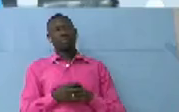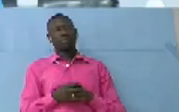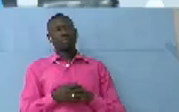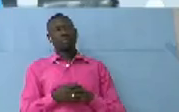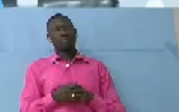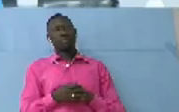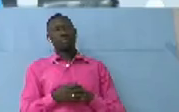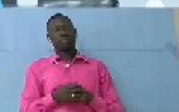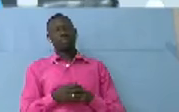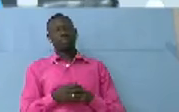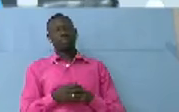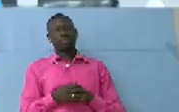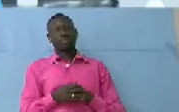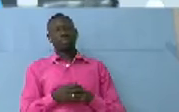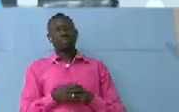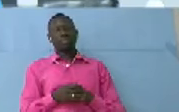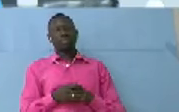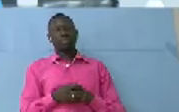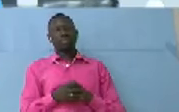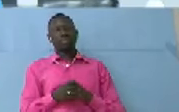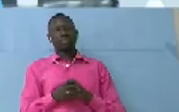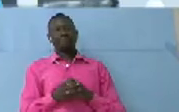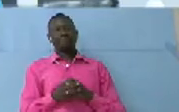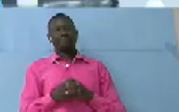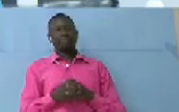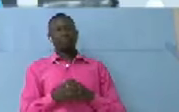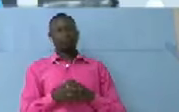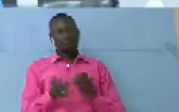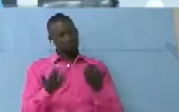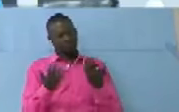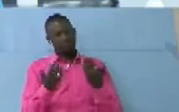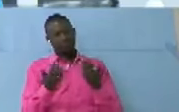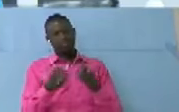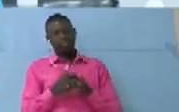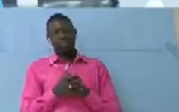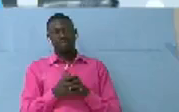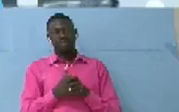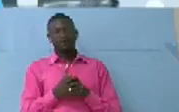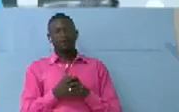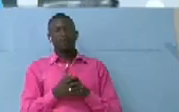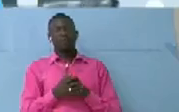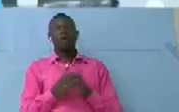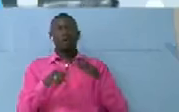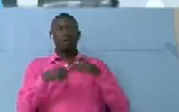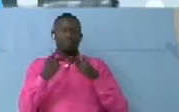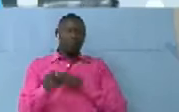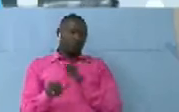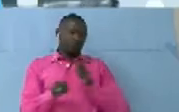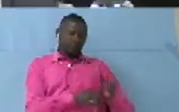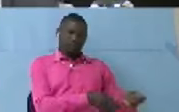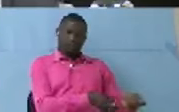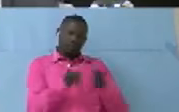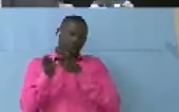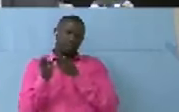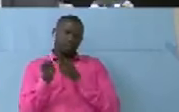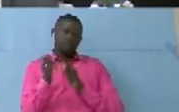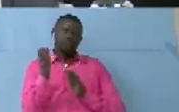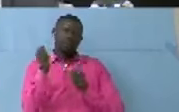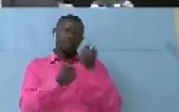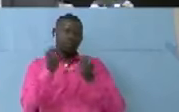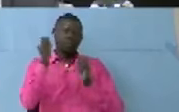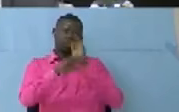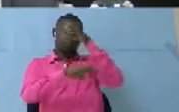a bundle of firewood. Proceed, please. Wait a minute. So Kabi Yomfai Motobakon. After I was thrown